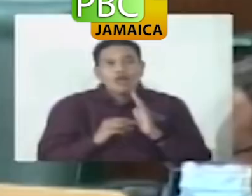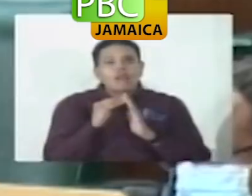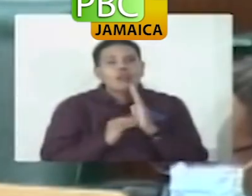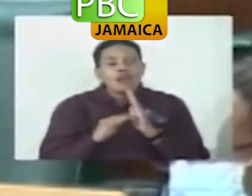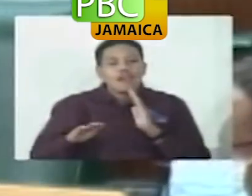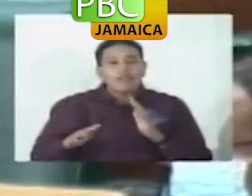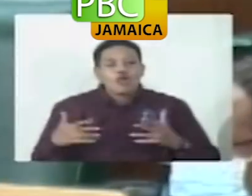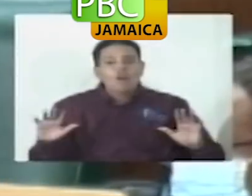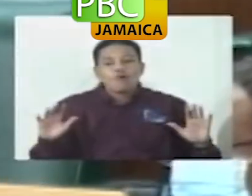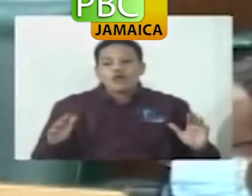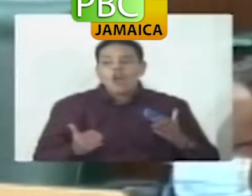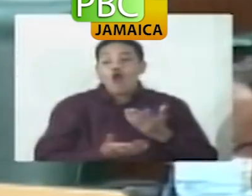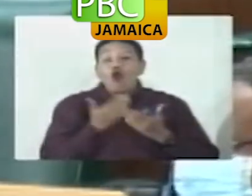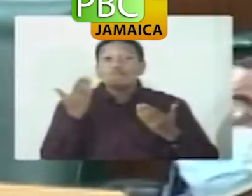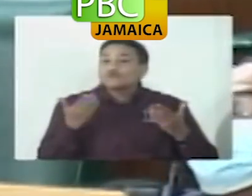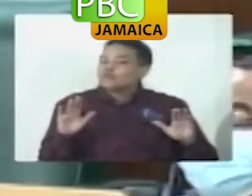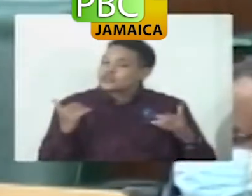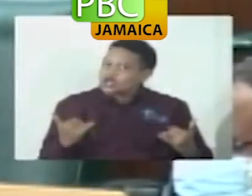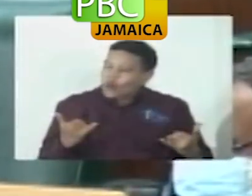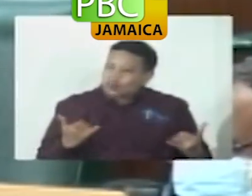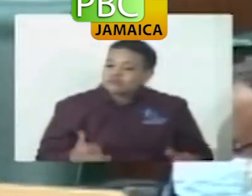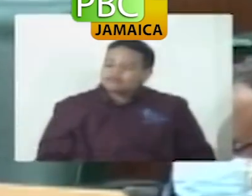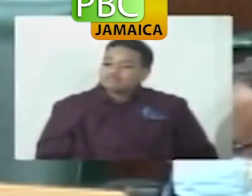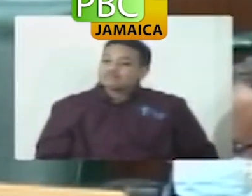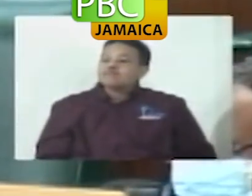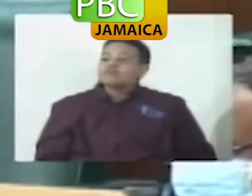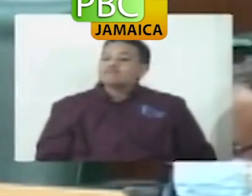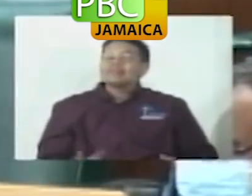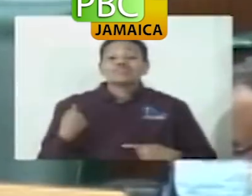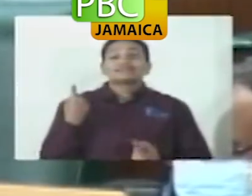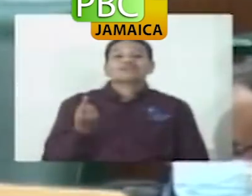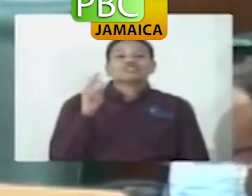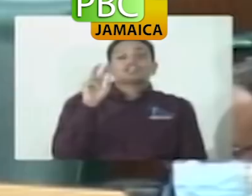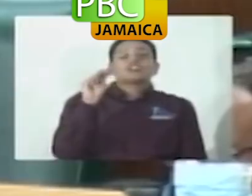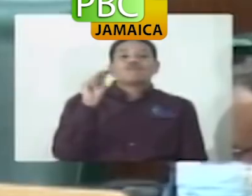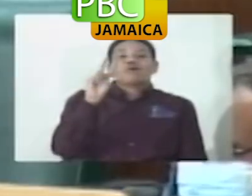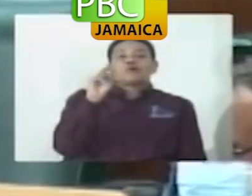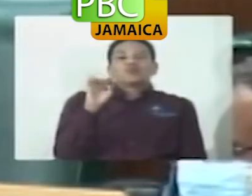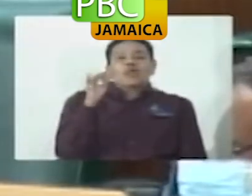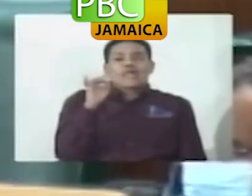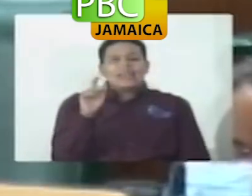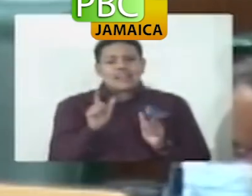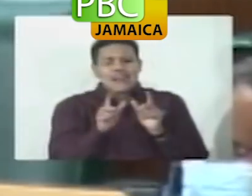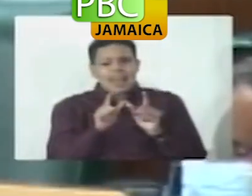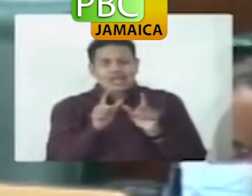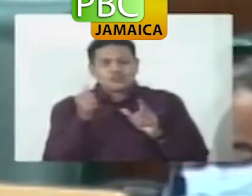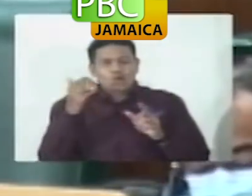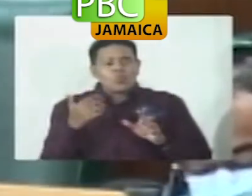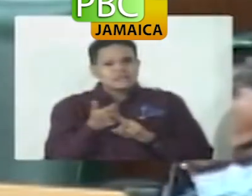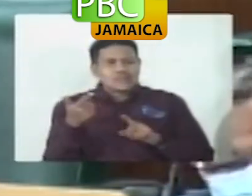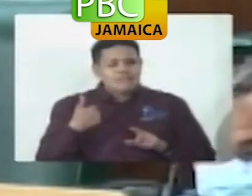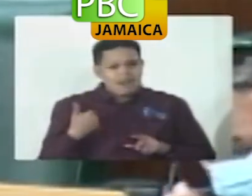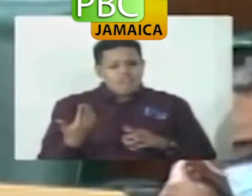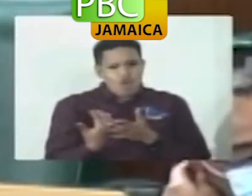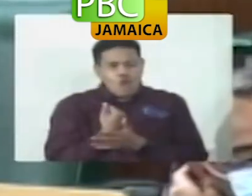complete. Almost complete at this stage, though. But since November of 2018, license holders have had the